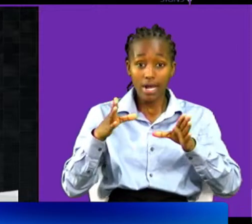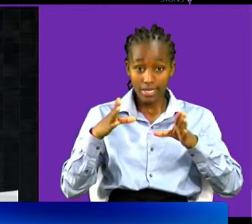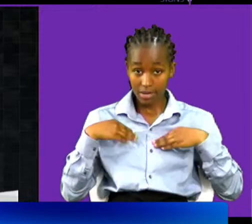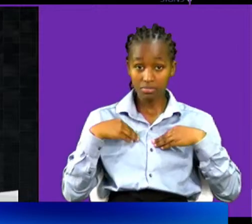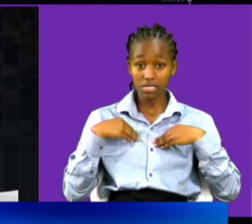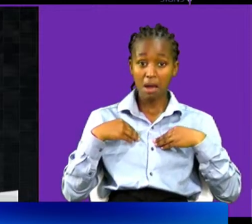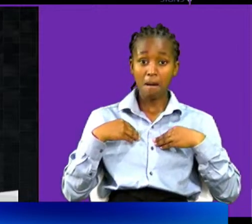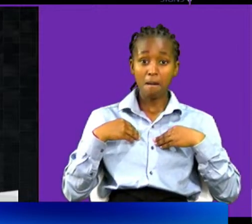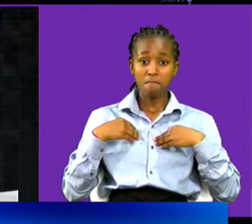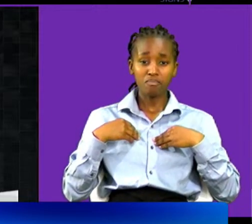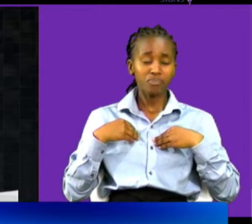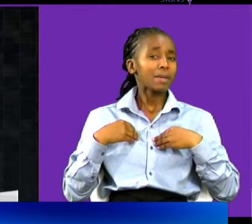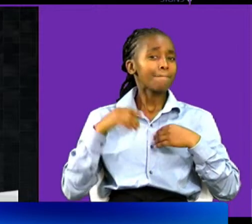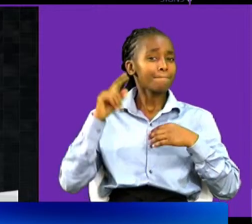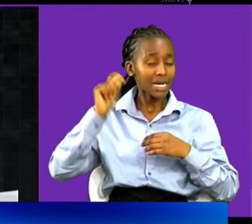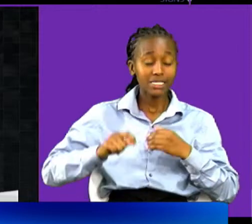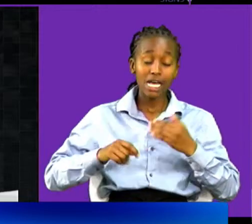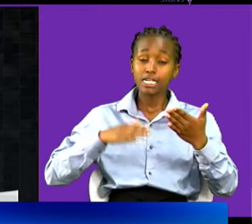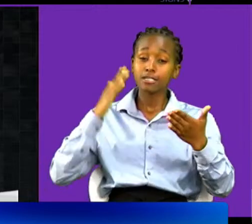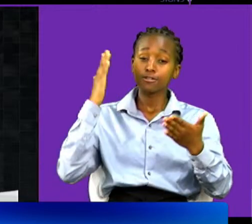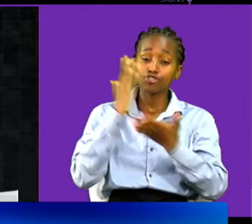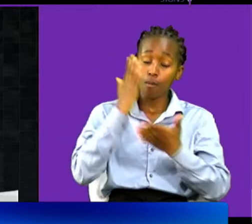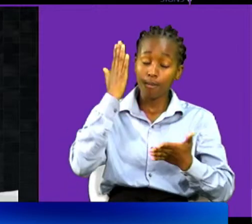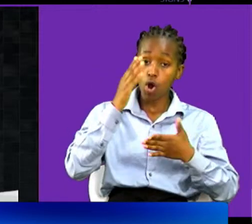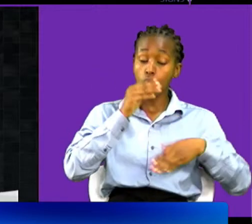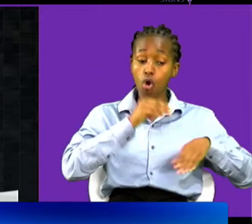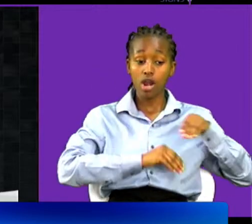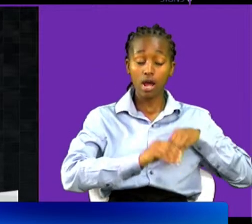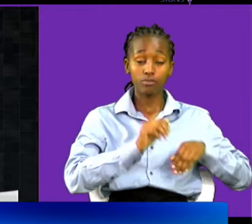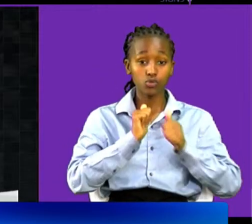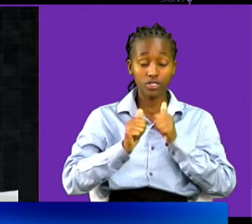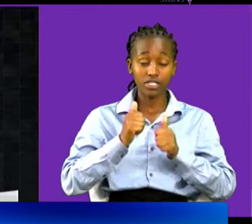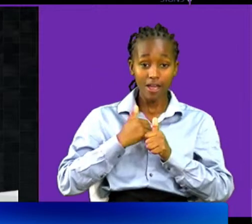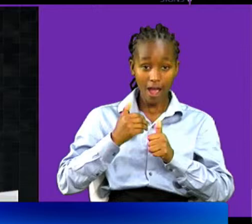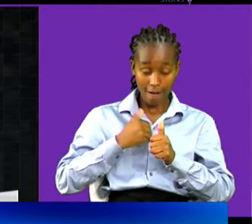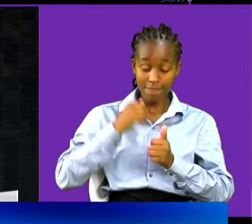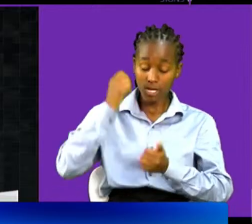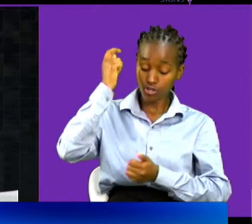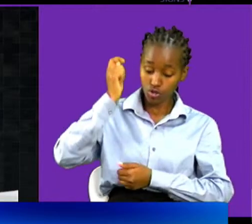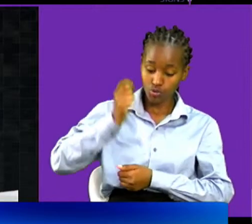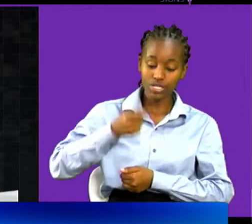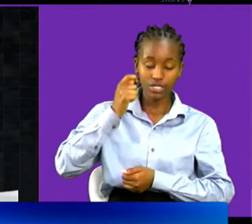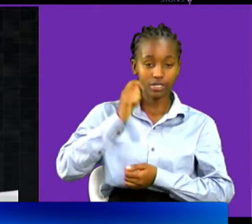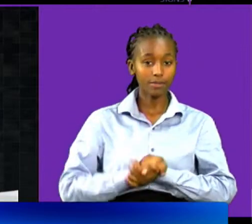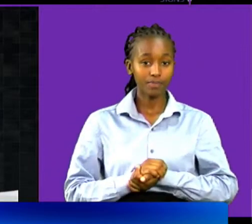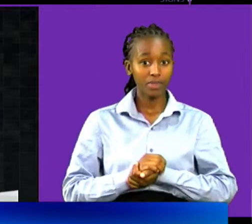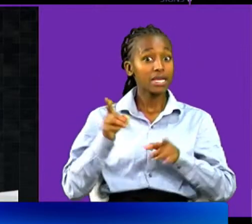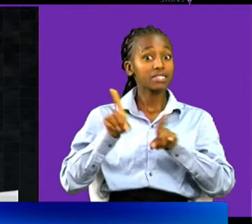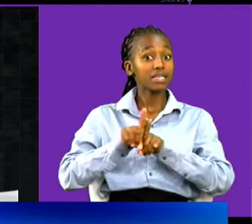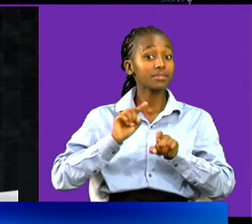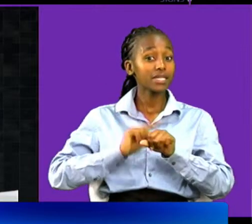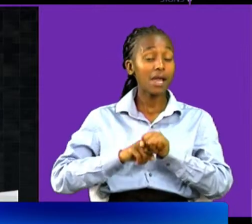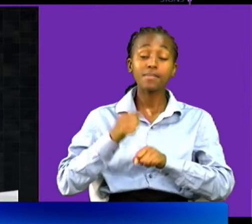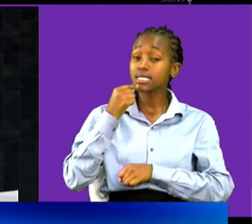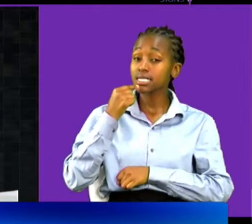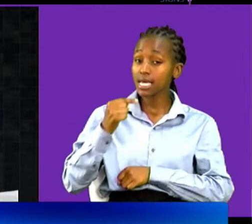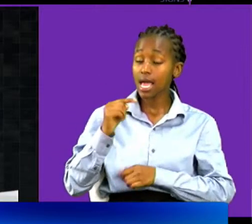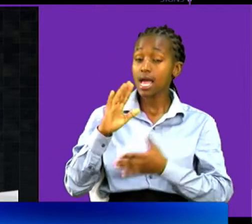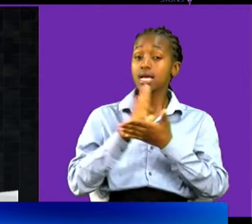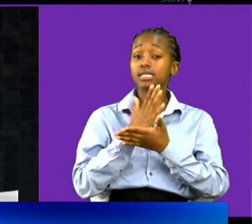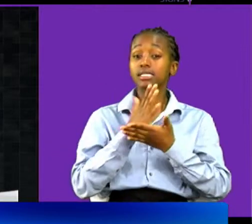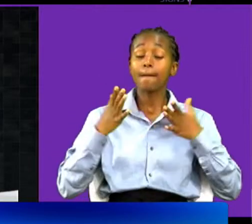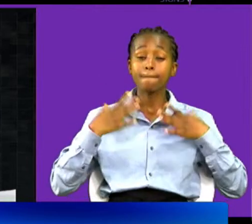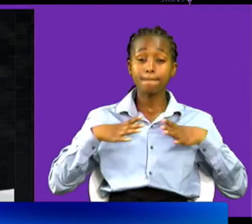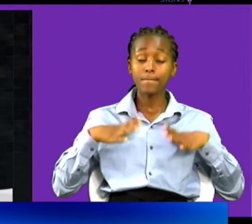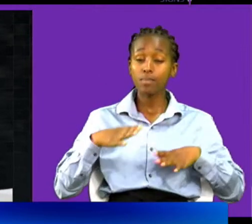end corruption in the judiciary. The head of state went on to assert that some people want him to